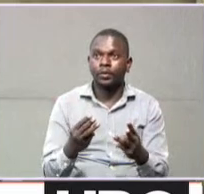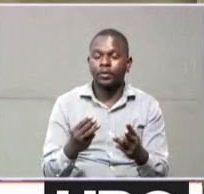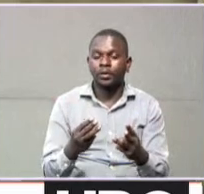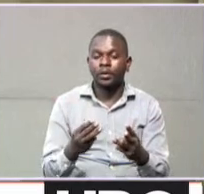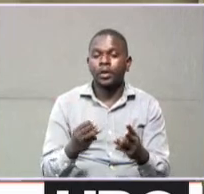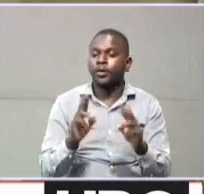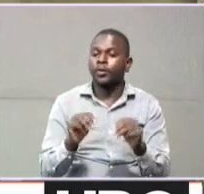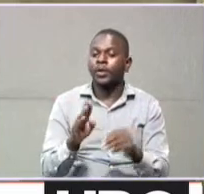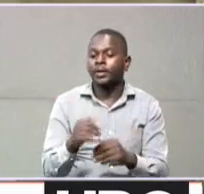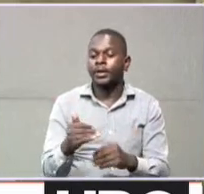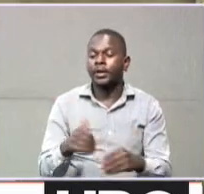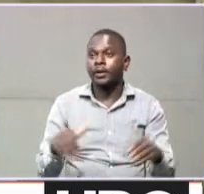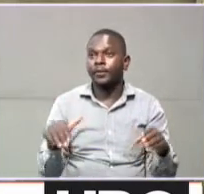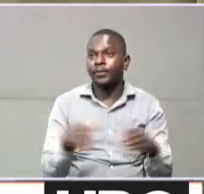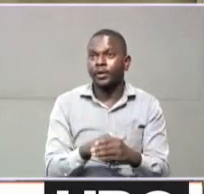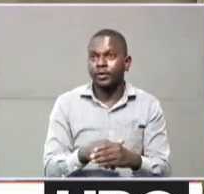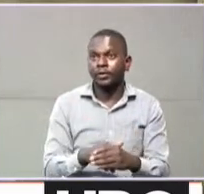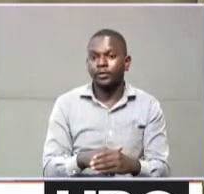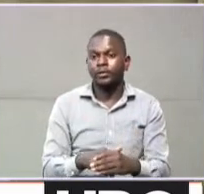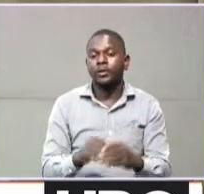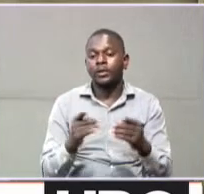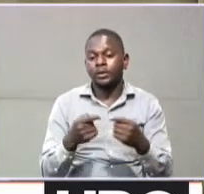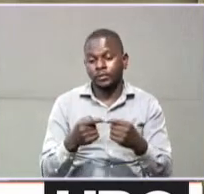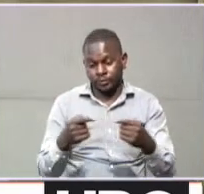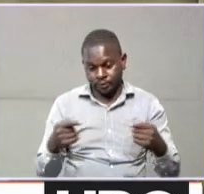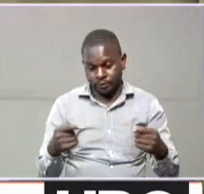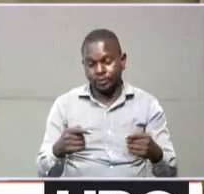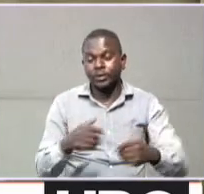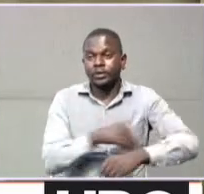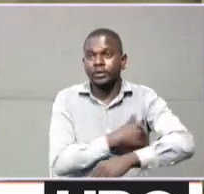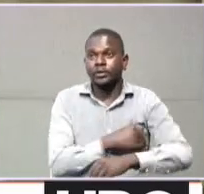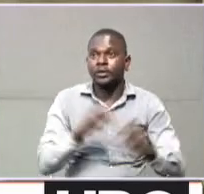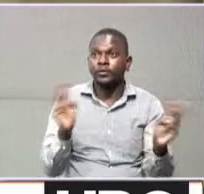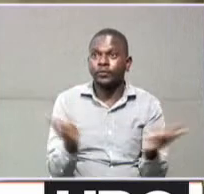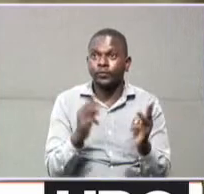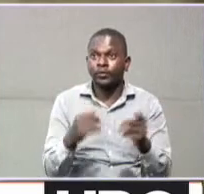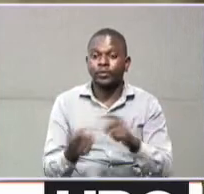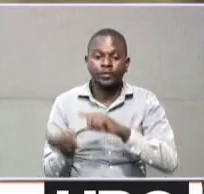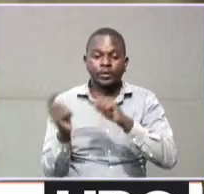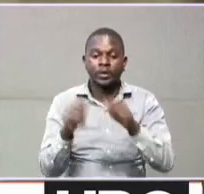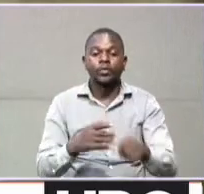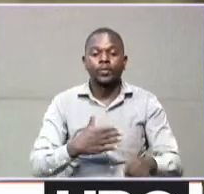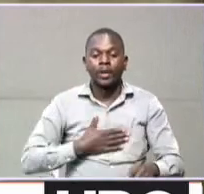member so the opposition chief whip has not come to my office to complain